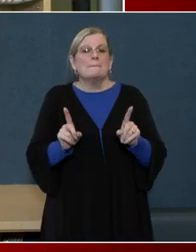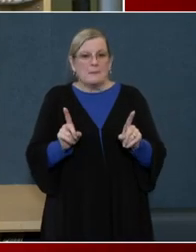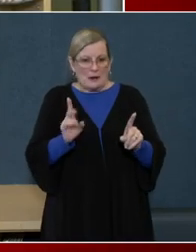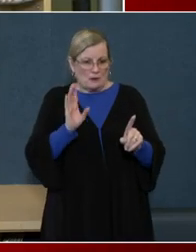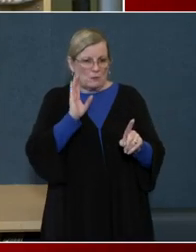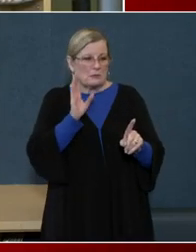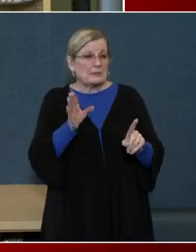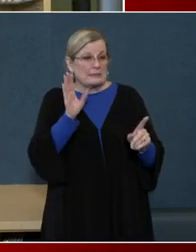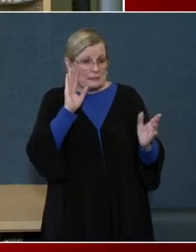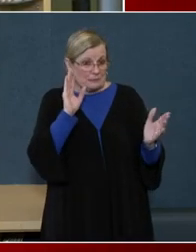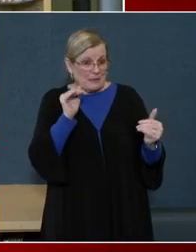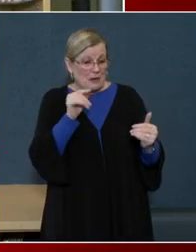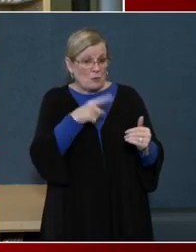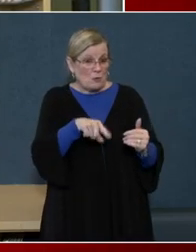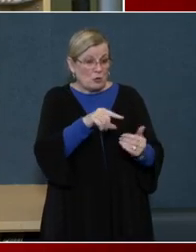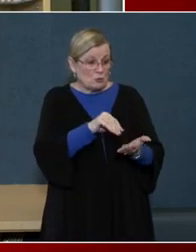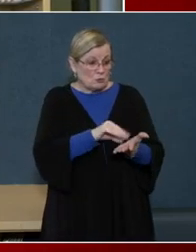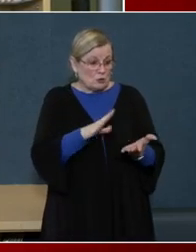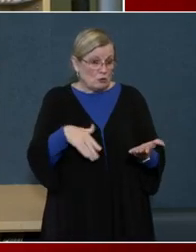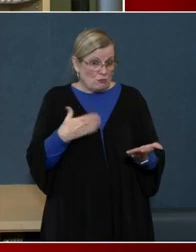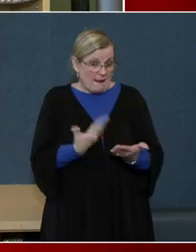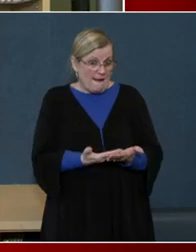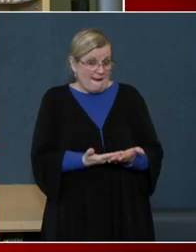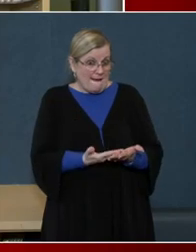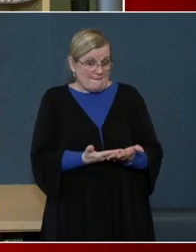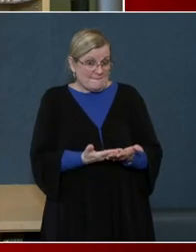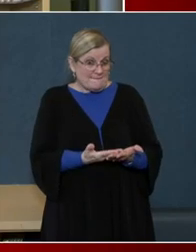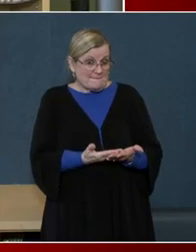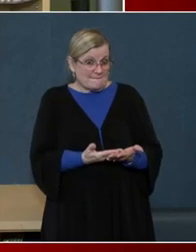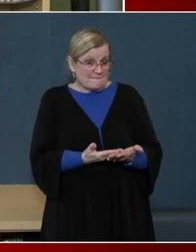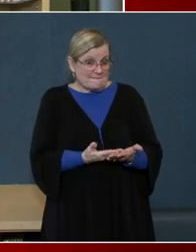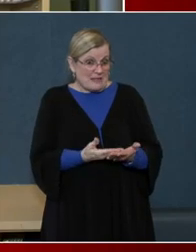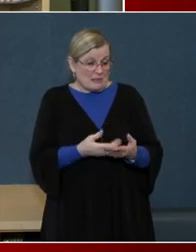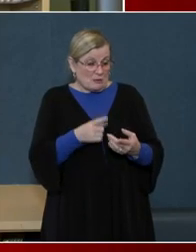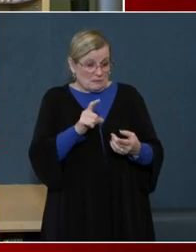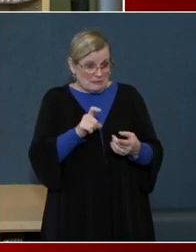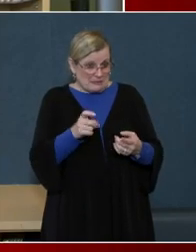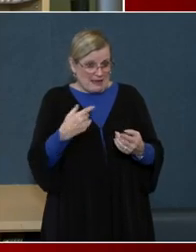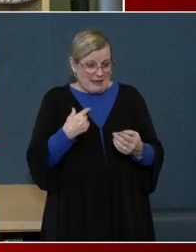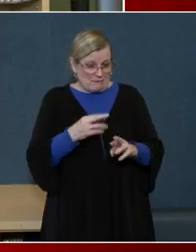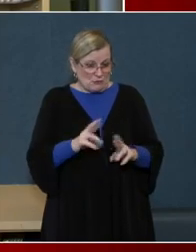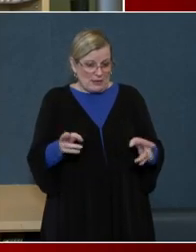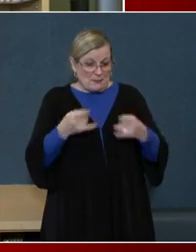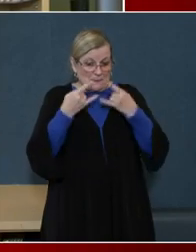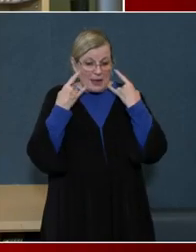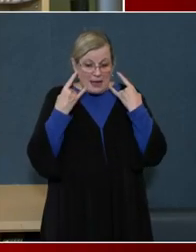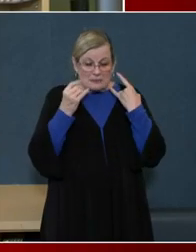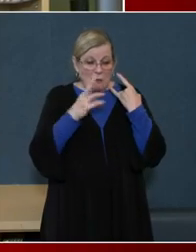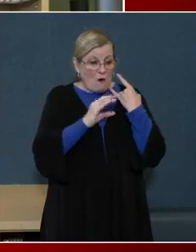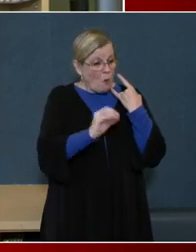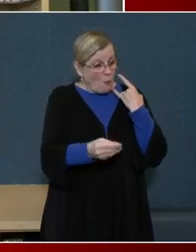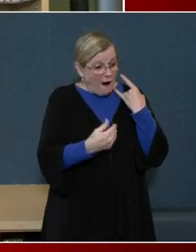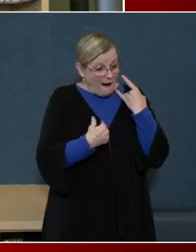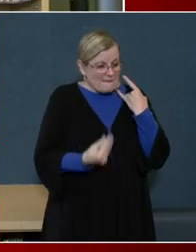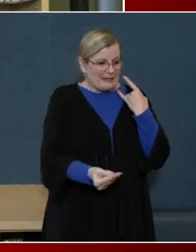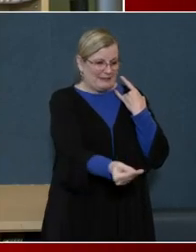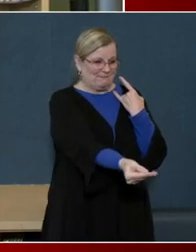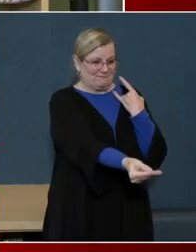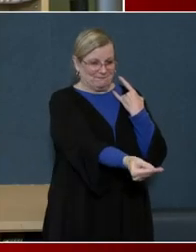student arrives on campus and they receive their face covering for the day, that face covering is worn throughout the